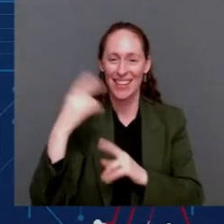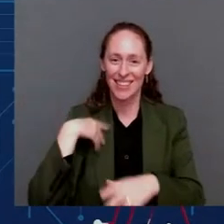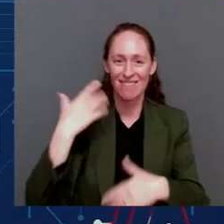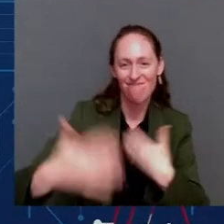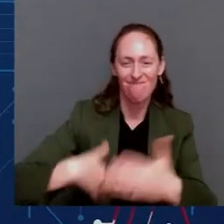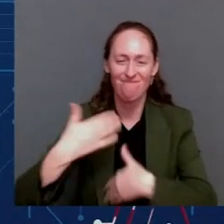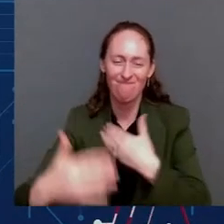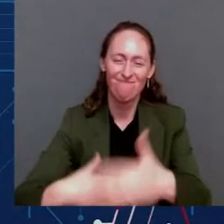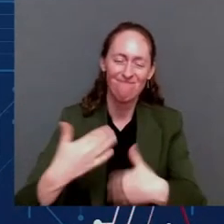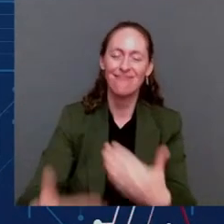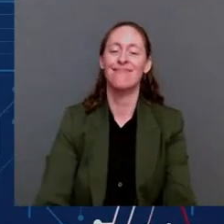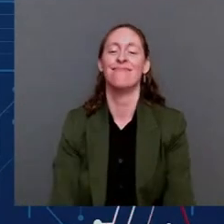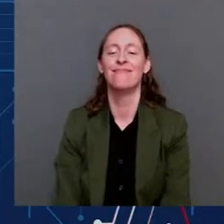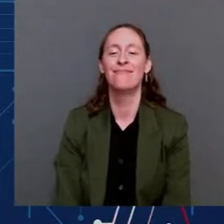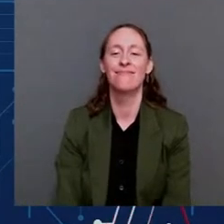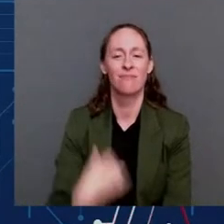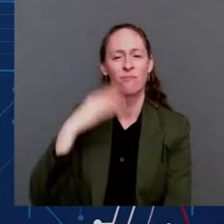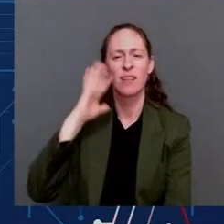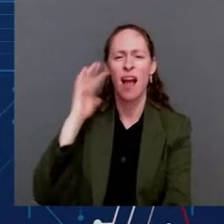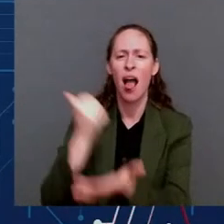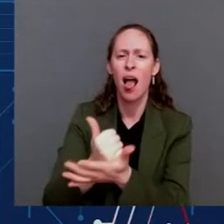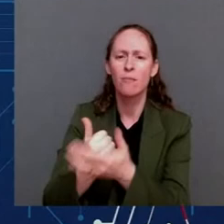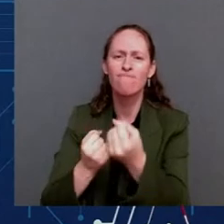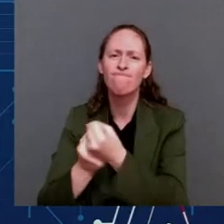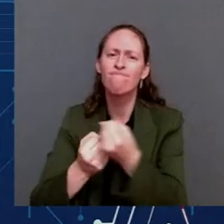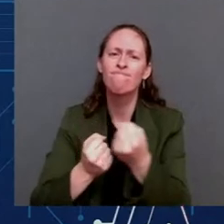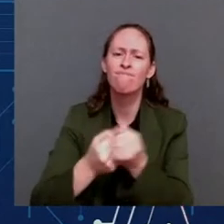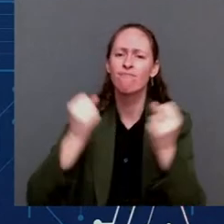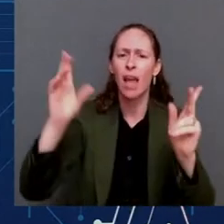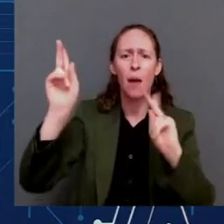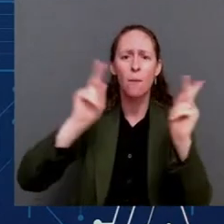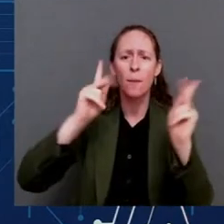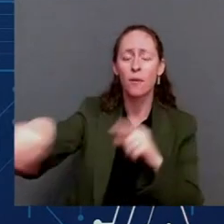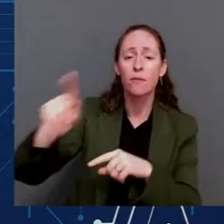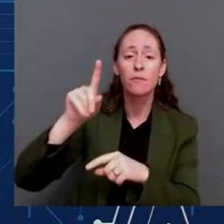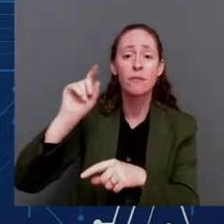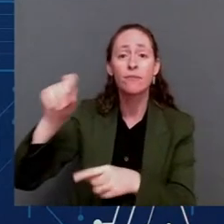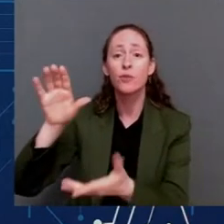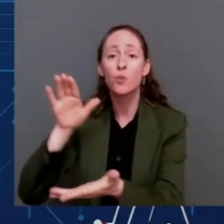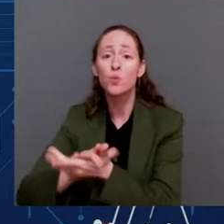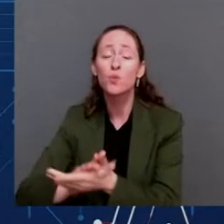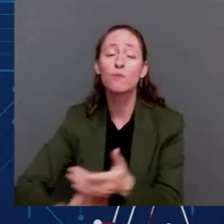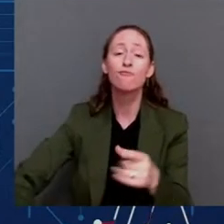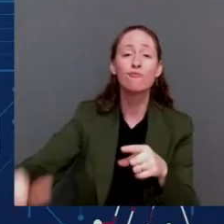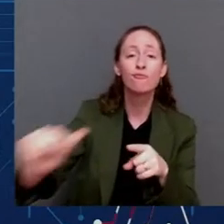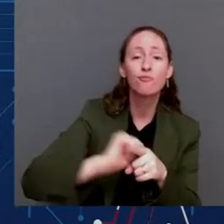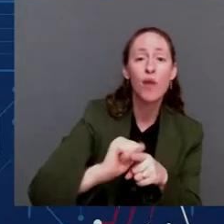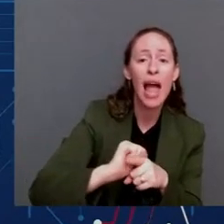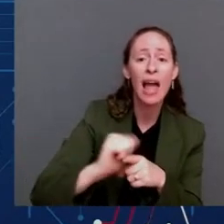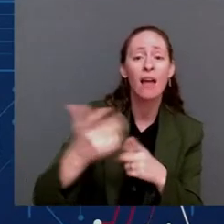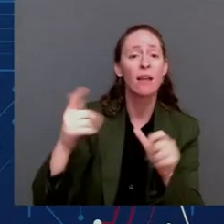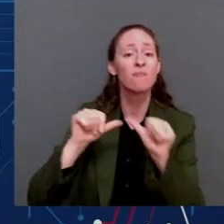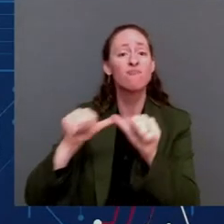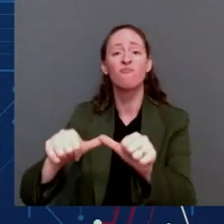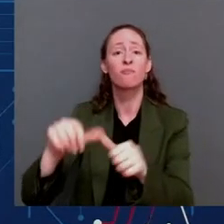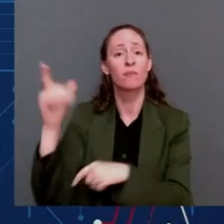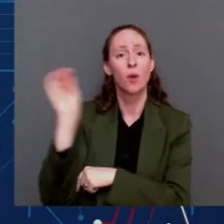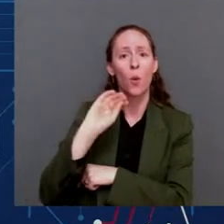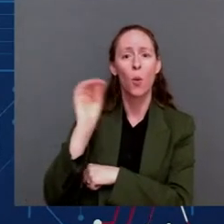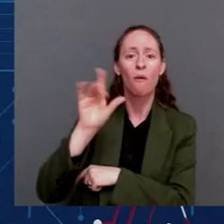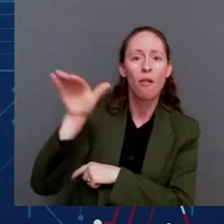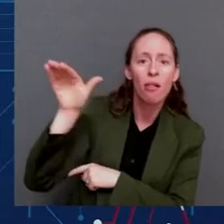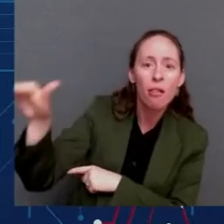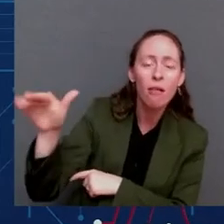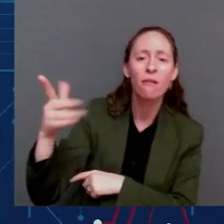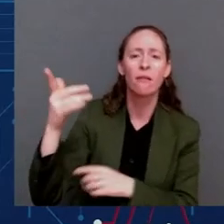jobs with great benefits, the kind that you can support a family on. We will play, and we will play to win, because that is what we